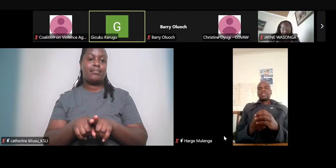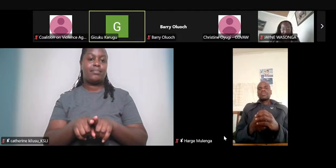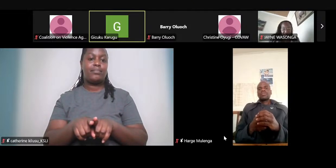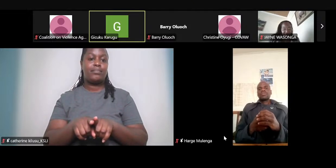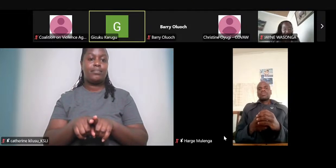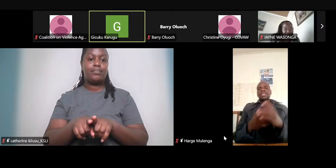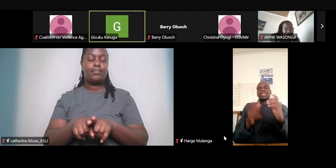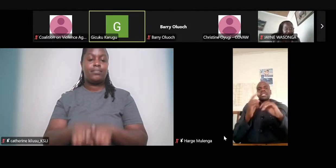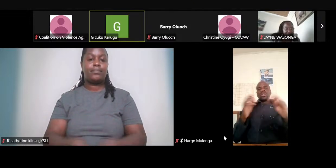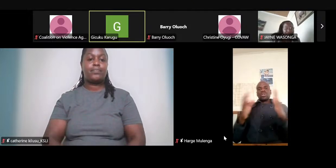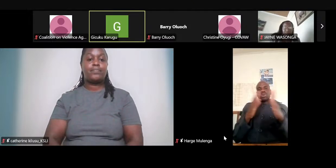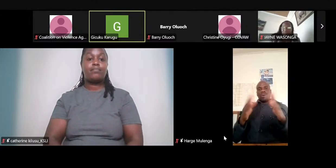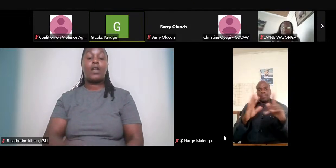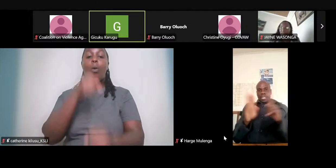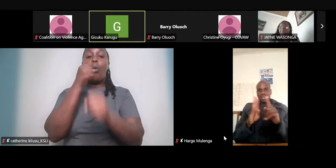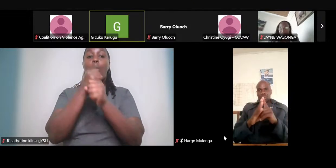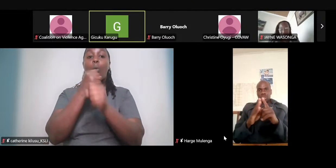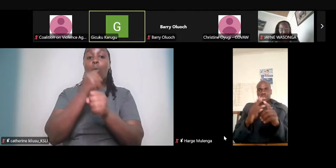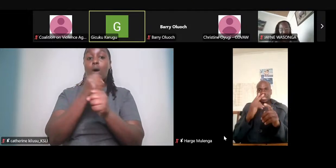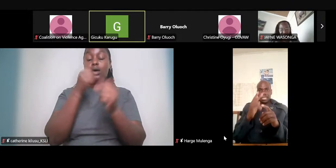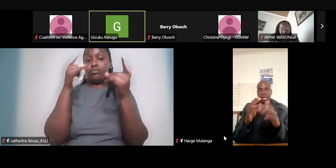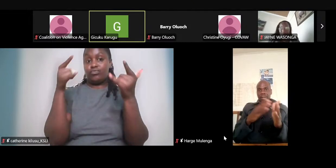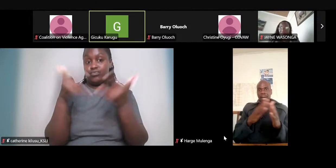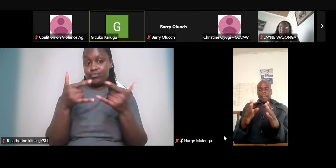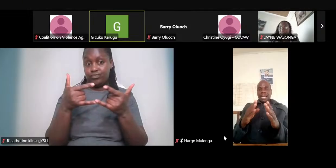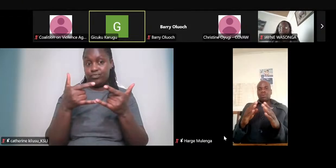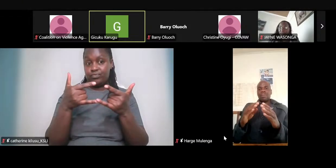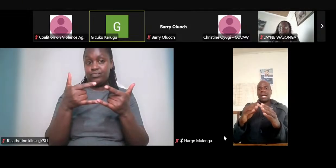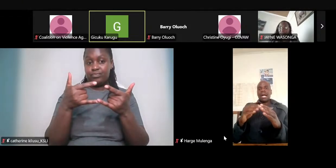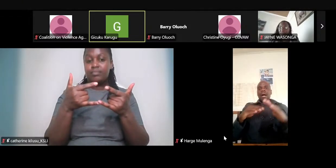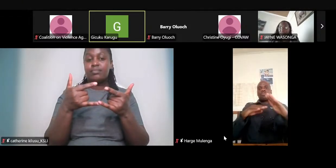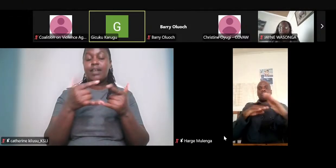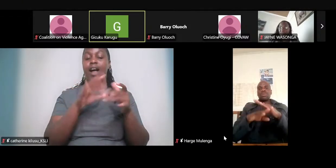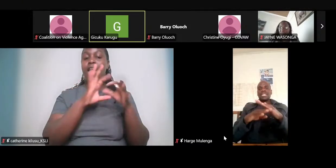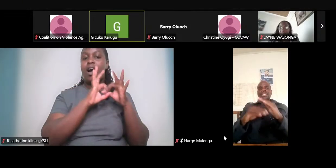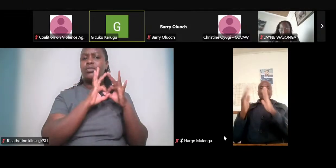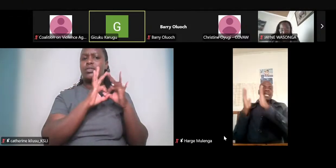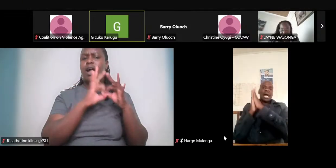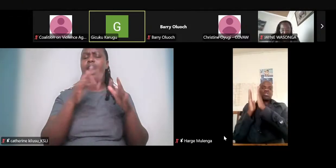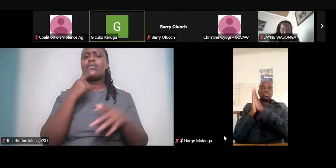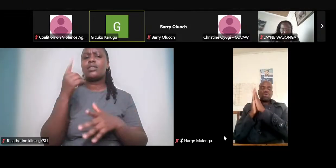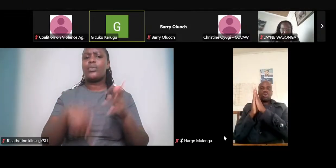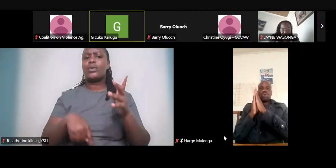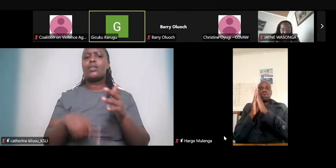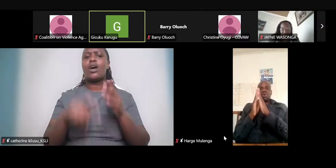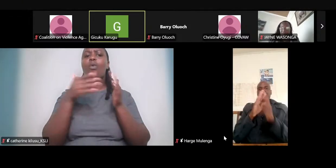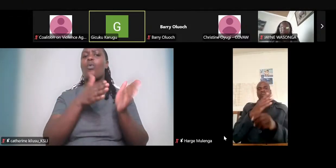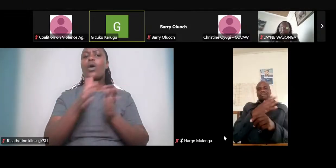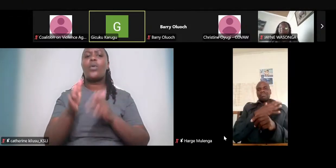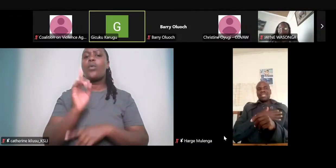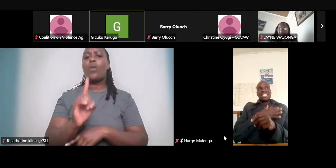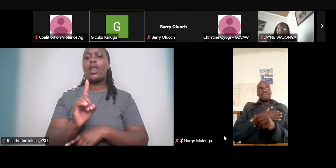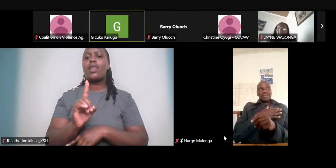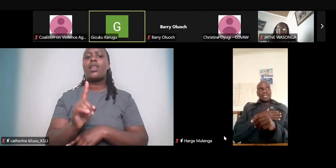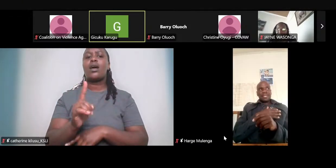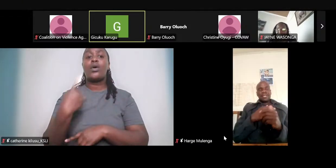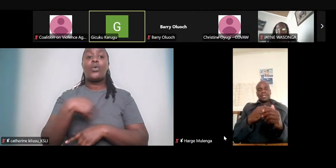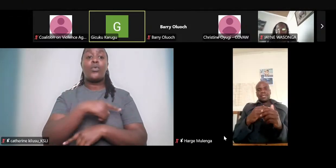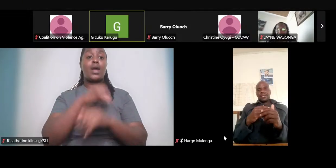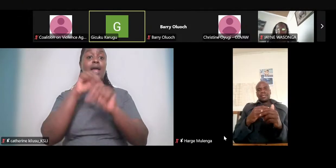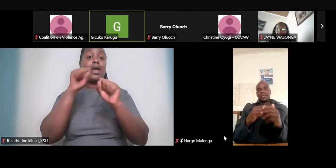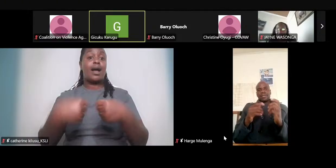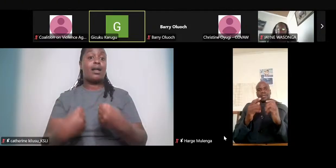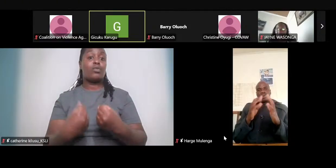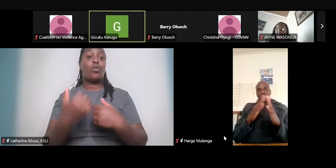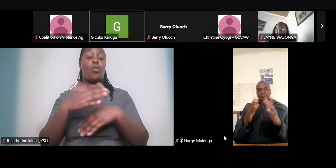in working on bridging cultural gaps, I would say that one major way that we, as Equality Now and the Solidarity